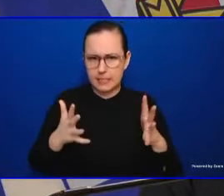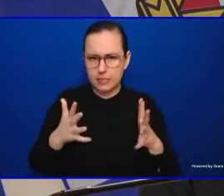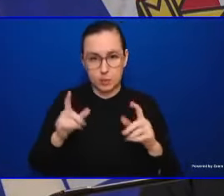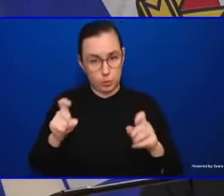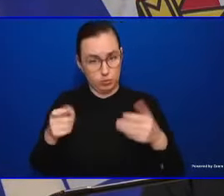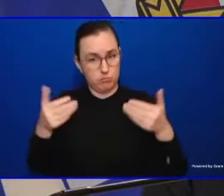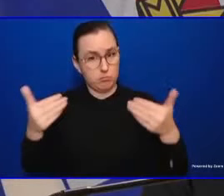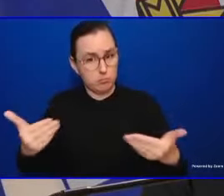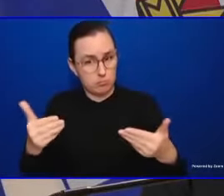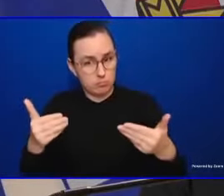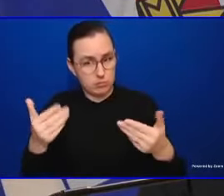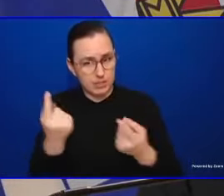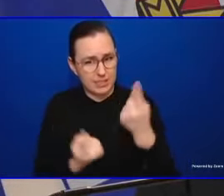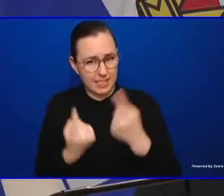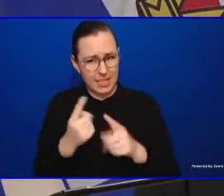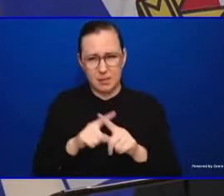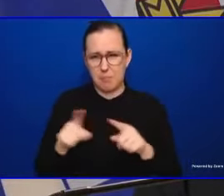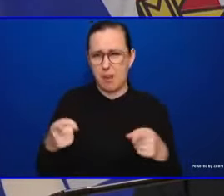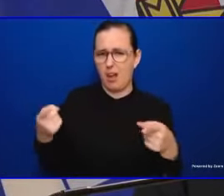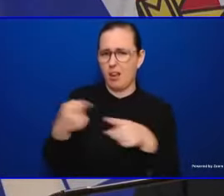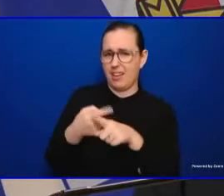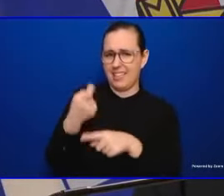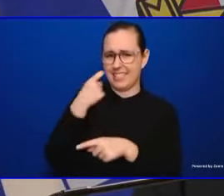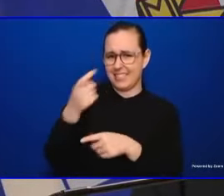test if you only have mild symptoms.